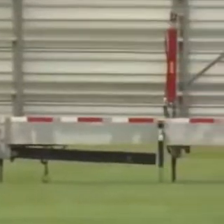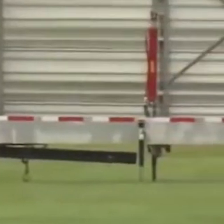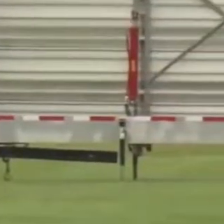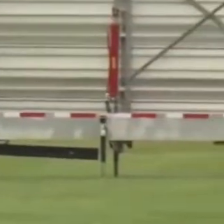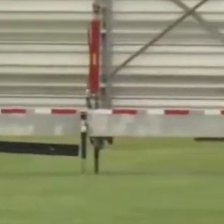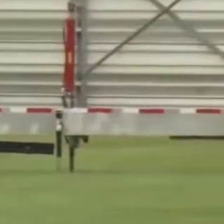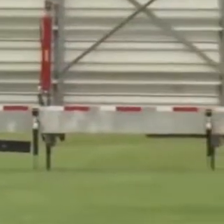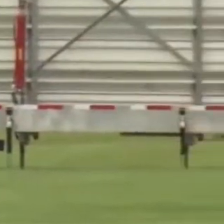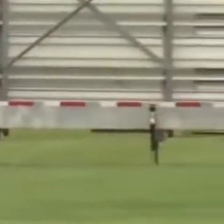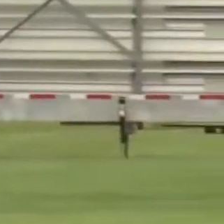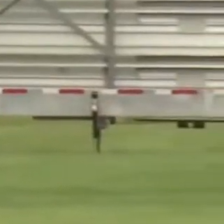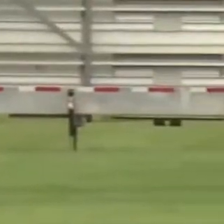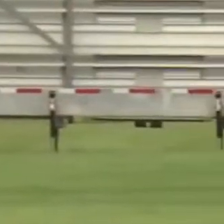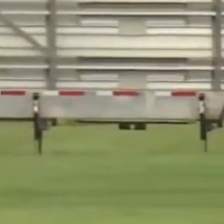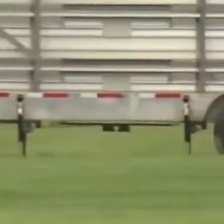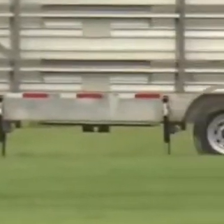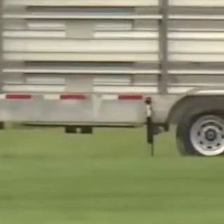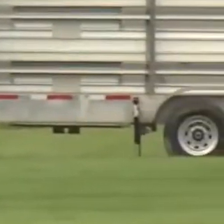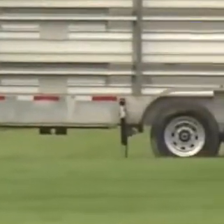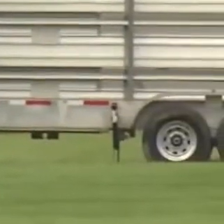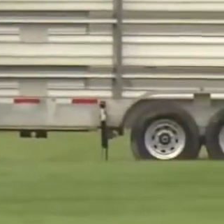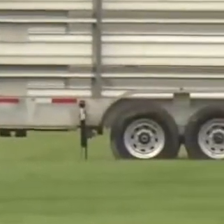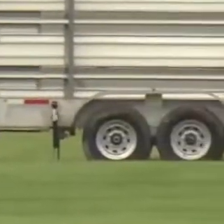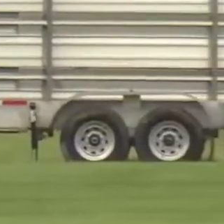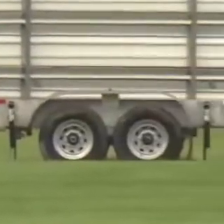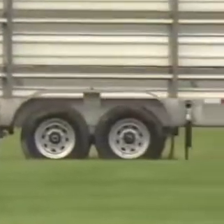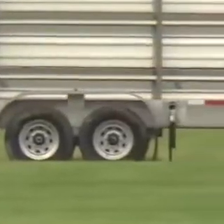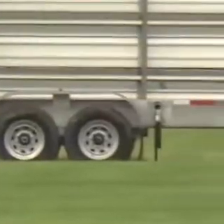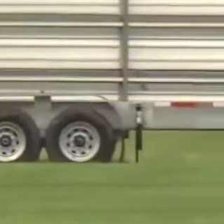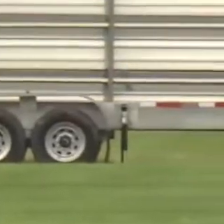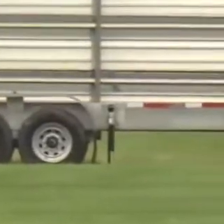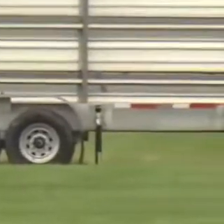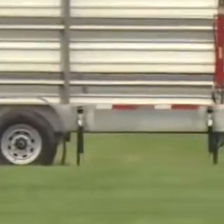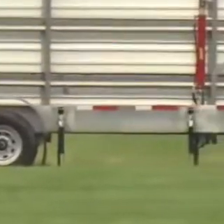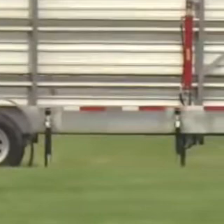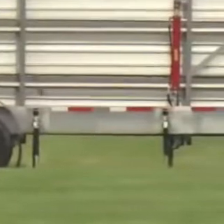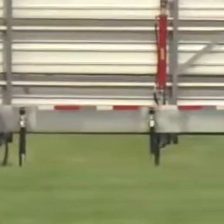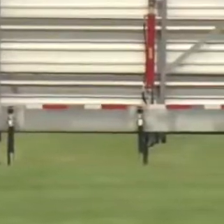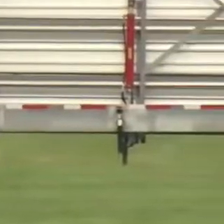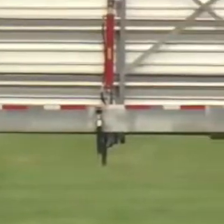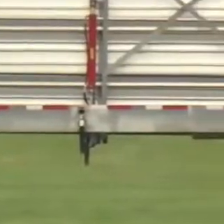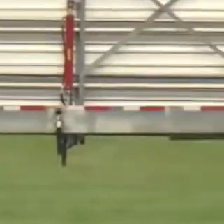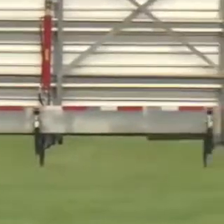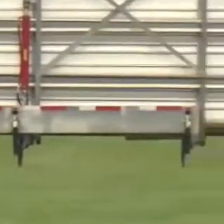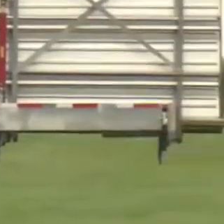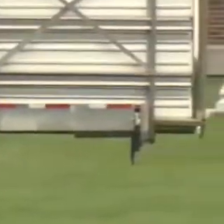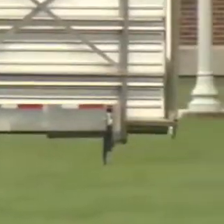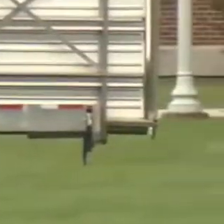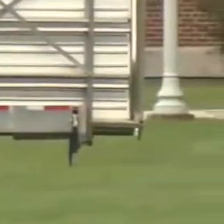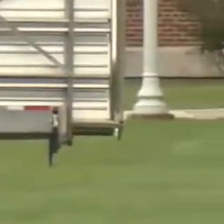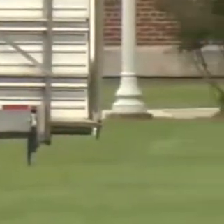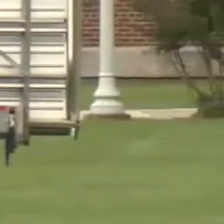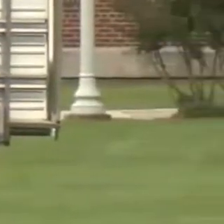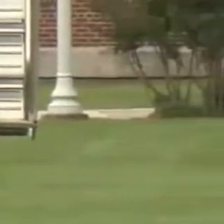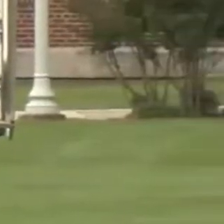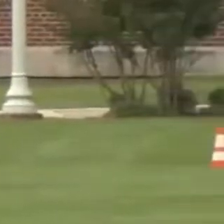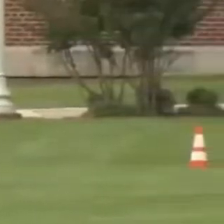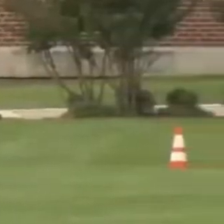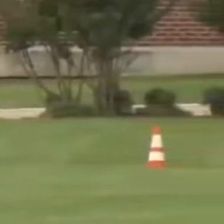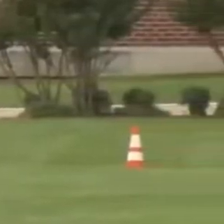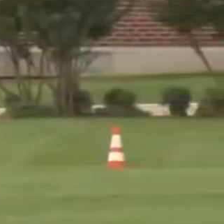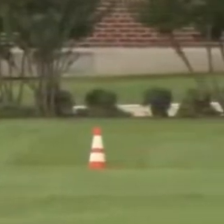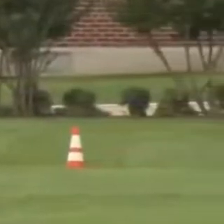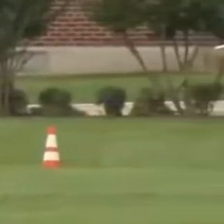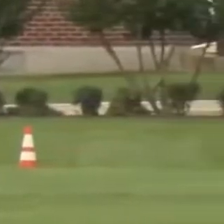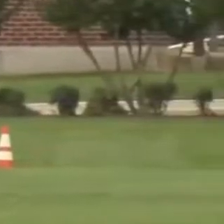Musician's uniform, is the United States Army Old Guard Fife and Drum Corps. The Corps is led today by Drum Major John